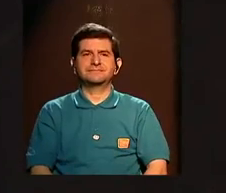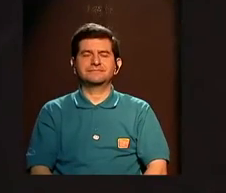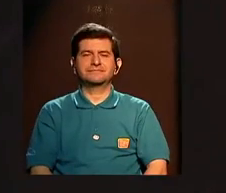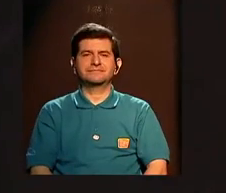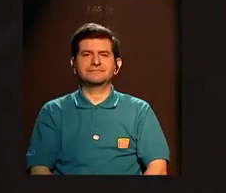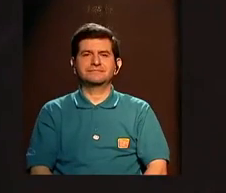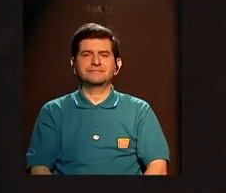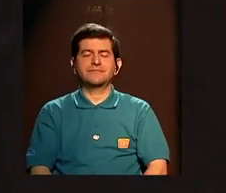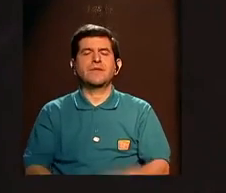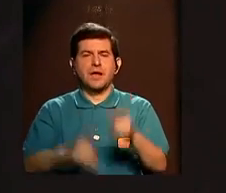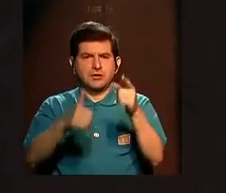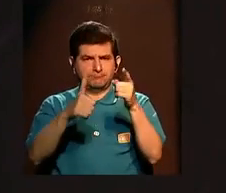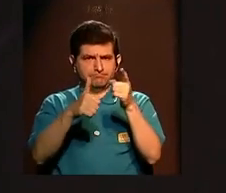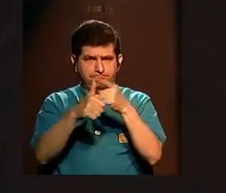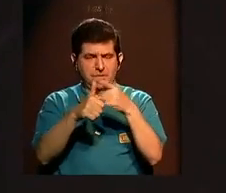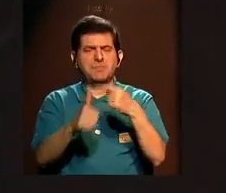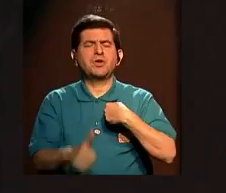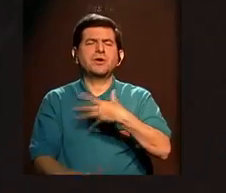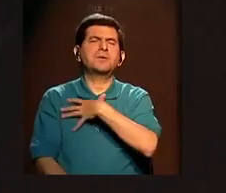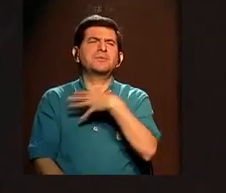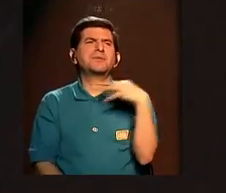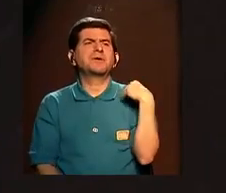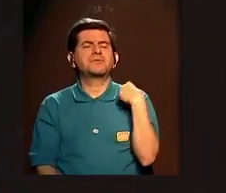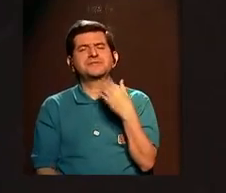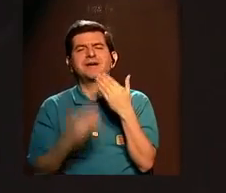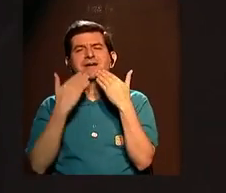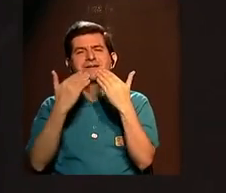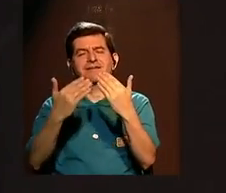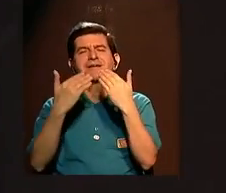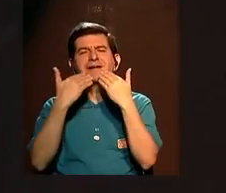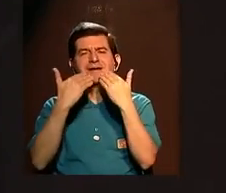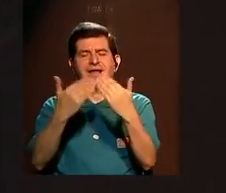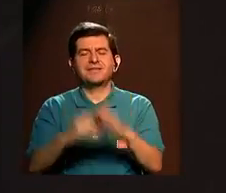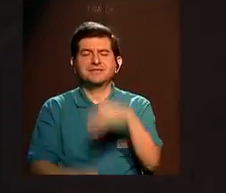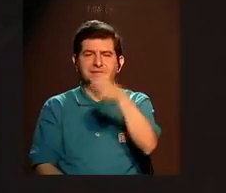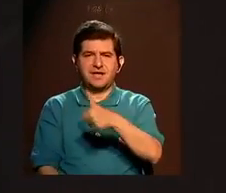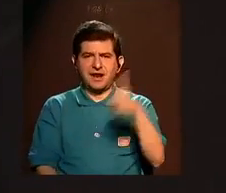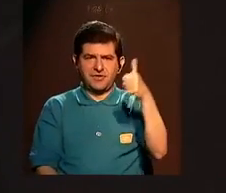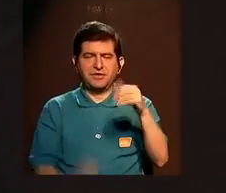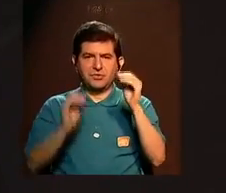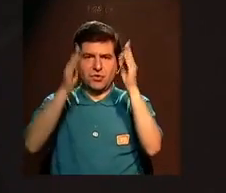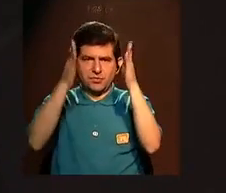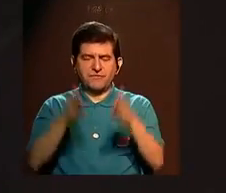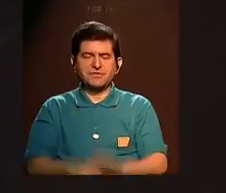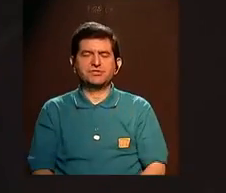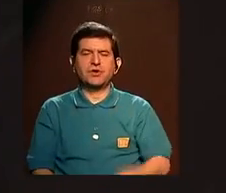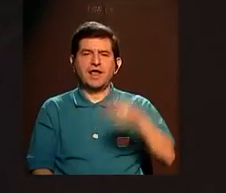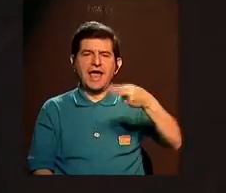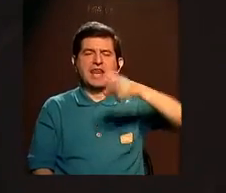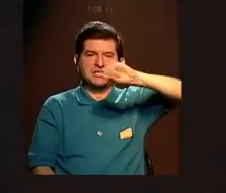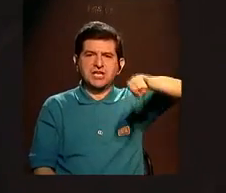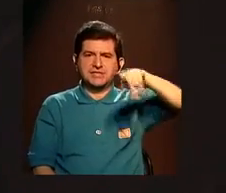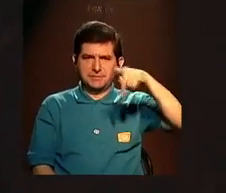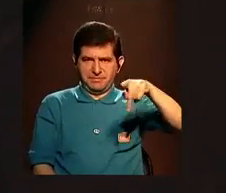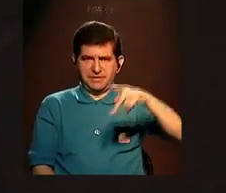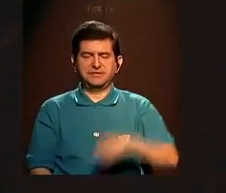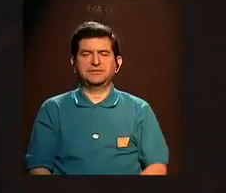First, I would like to thank the rector, Professor Henning Jensen, for the